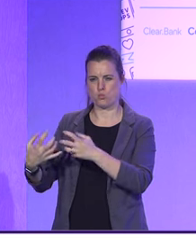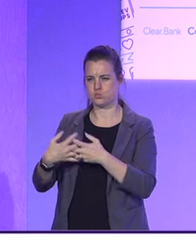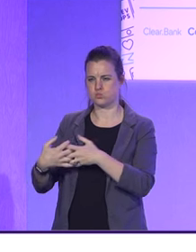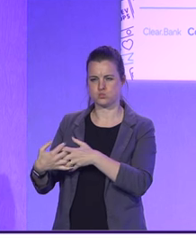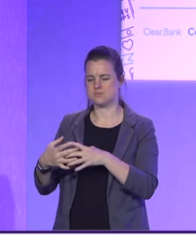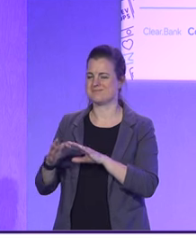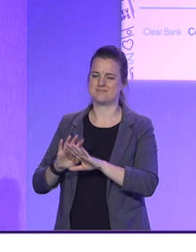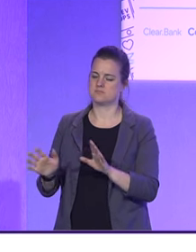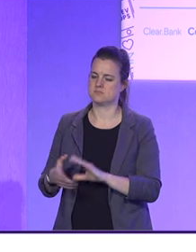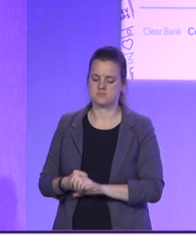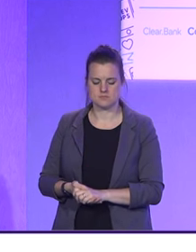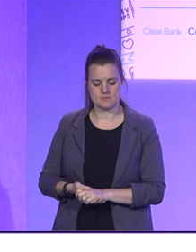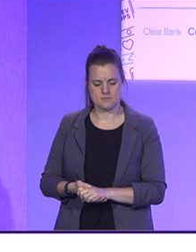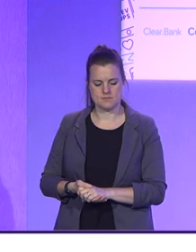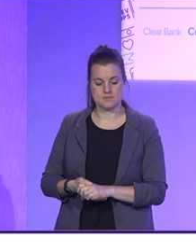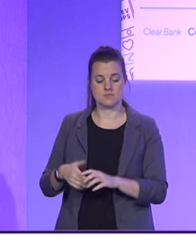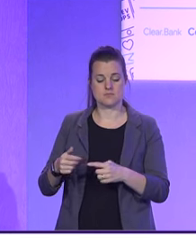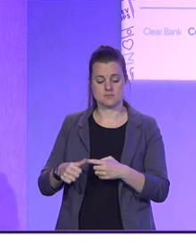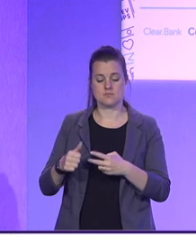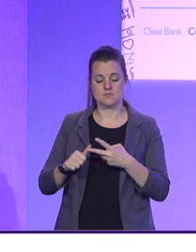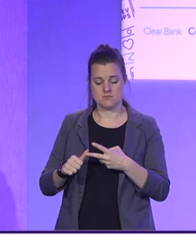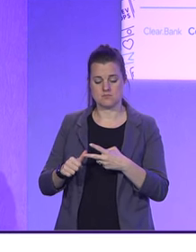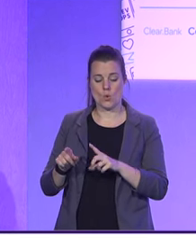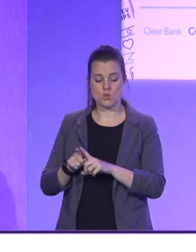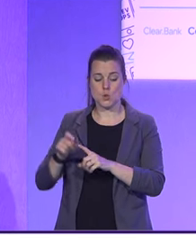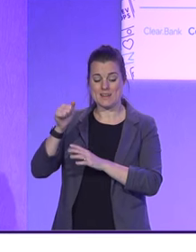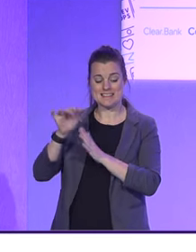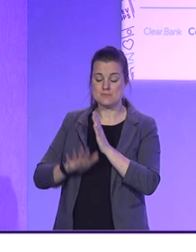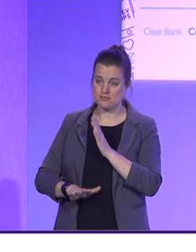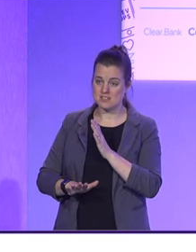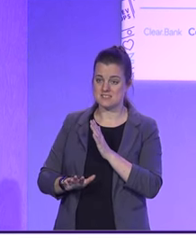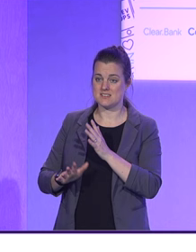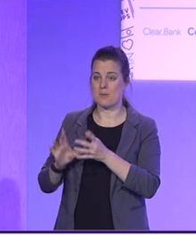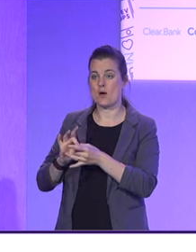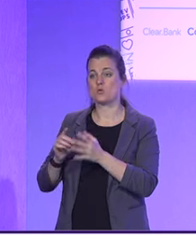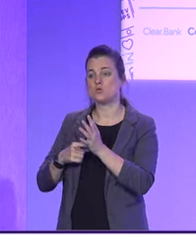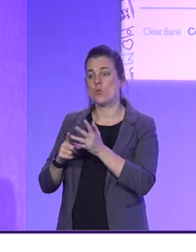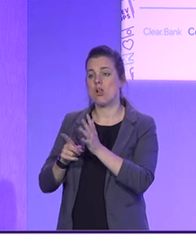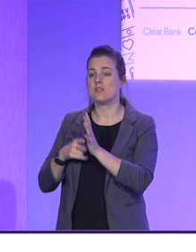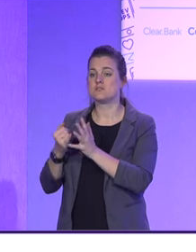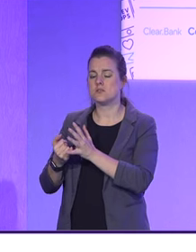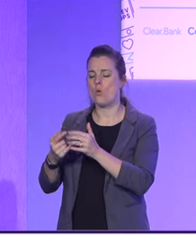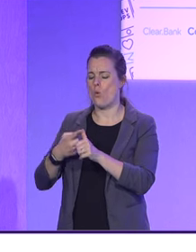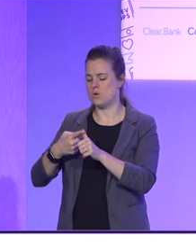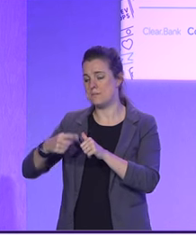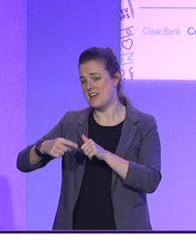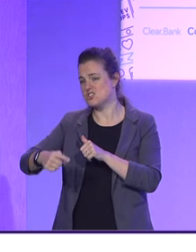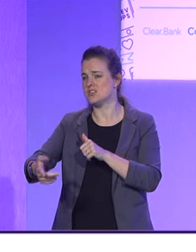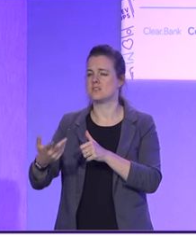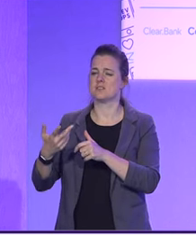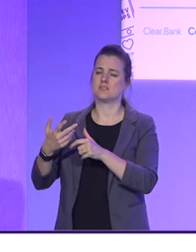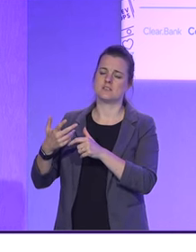Another thing is about experience, about tools, infrastructure as code, automation, these kind of things, okay?